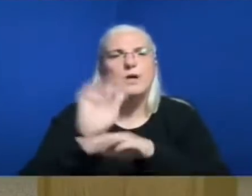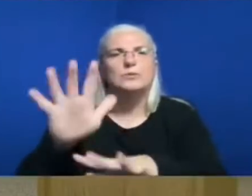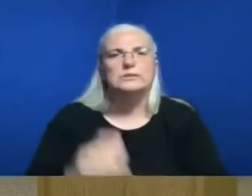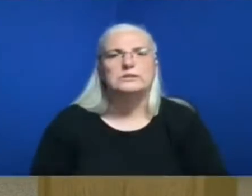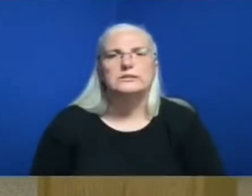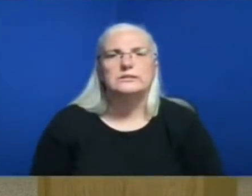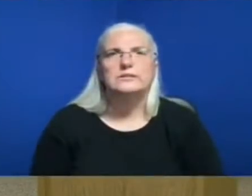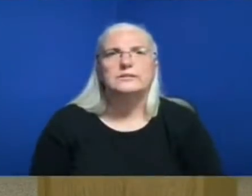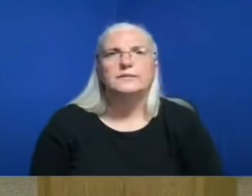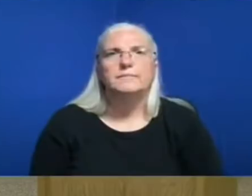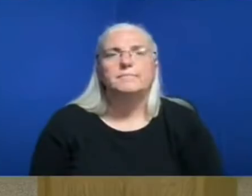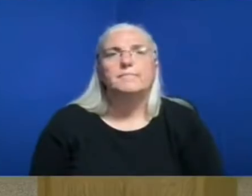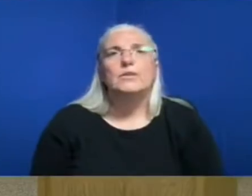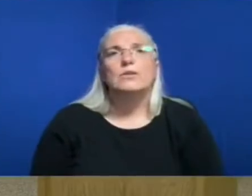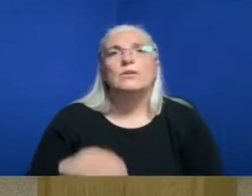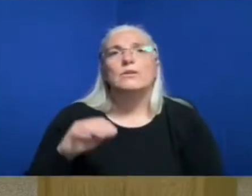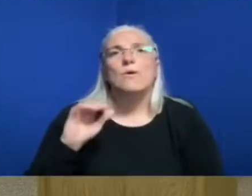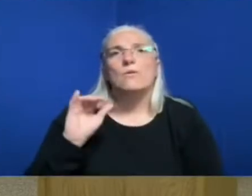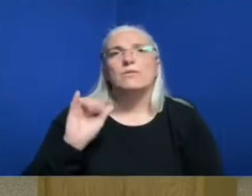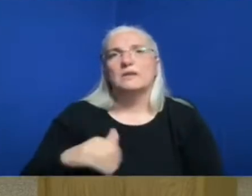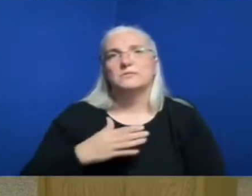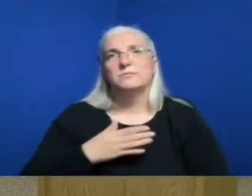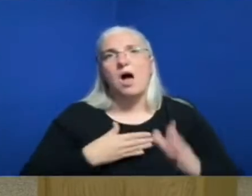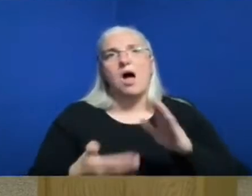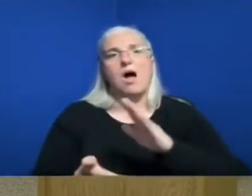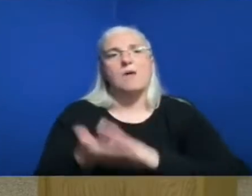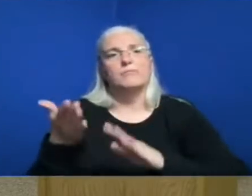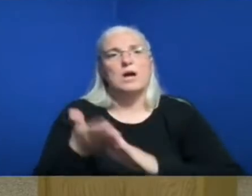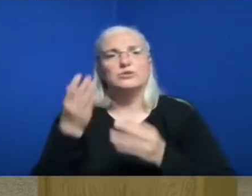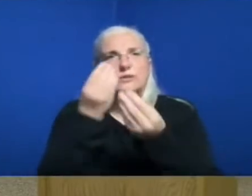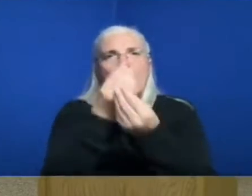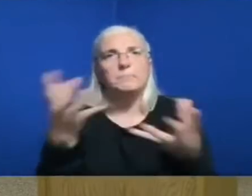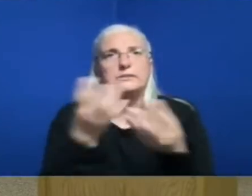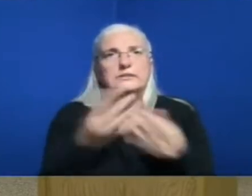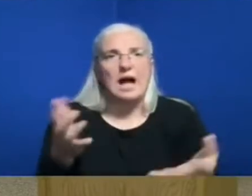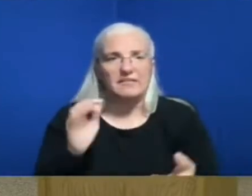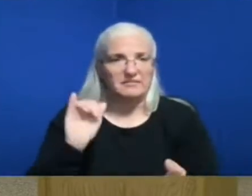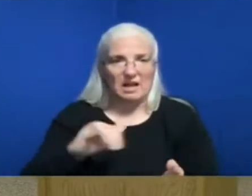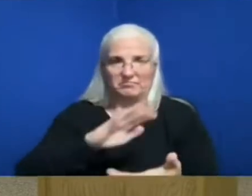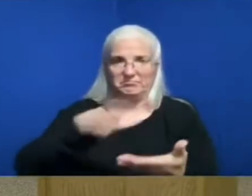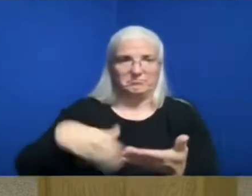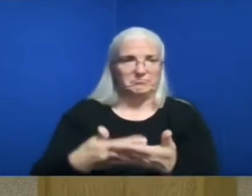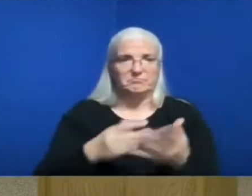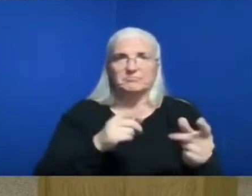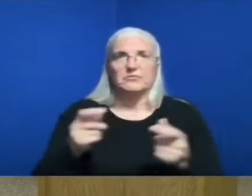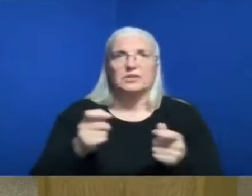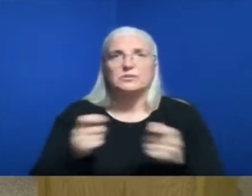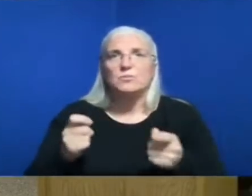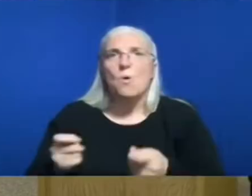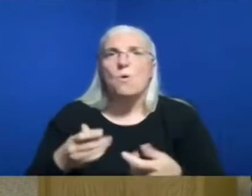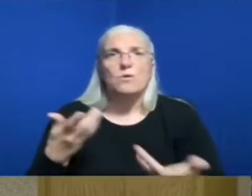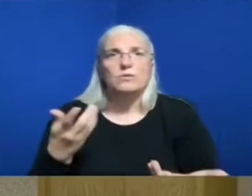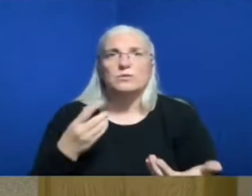lot of questions that'll come in, but that's our overall strategic picture on what we have going on, and I'll hand it back to Kristen.